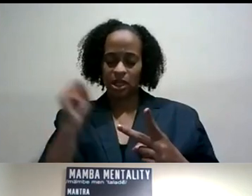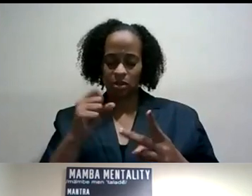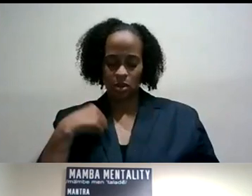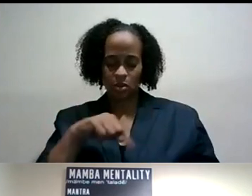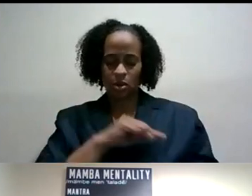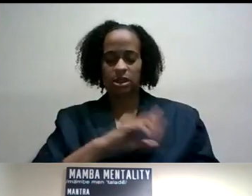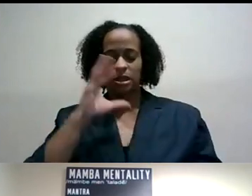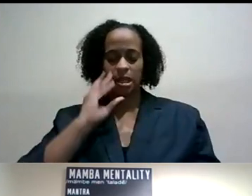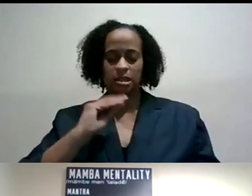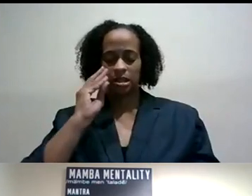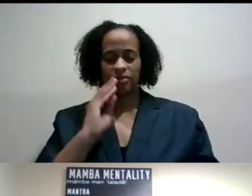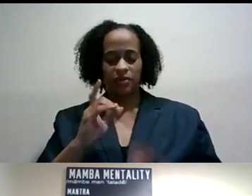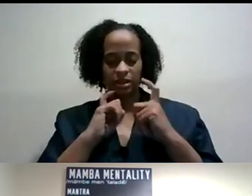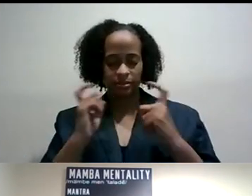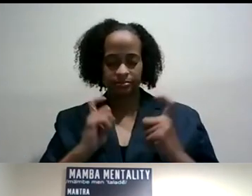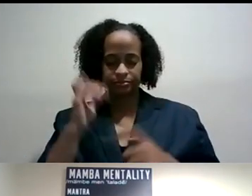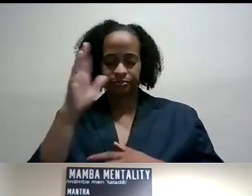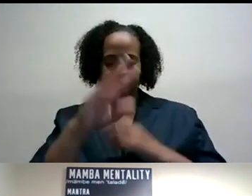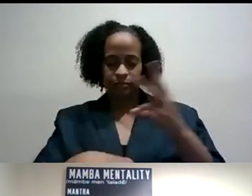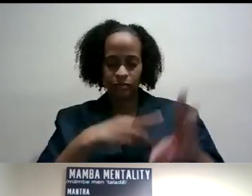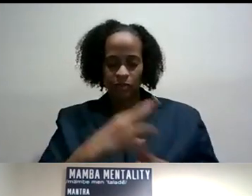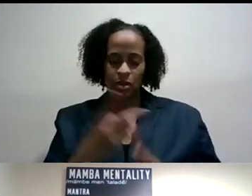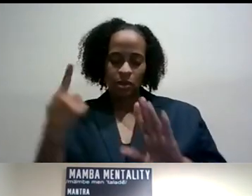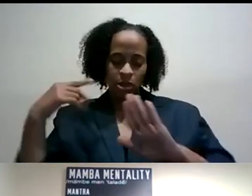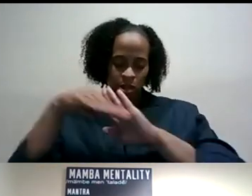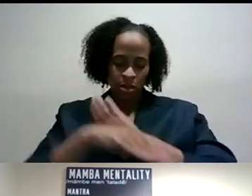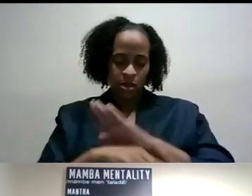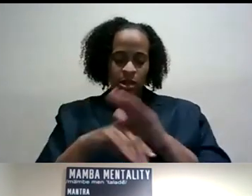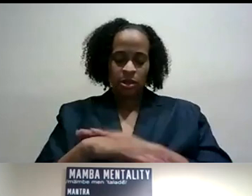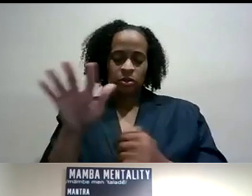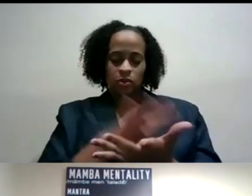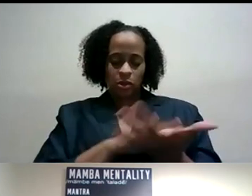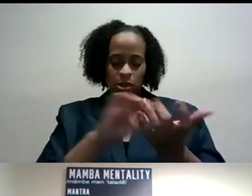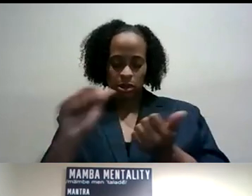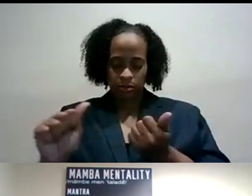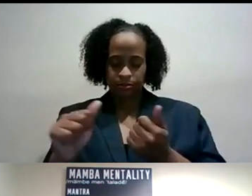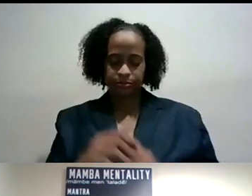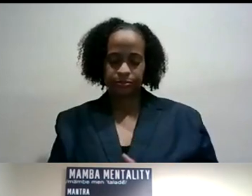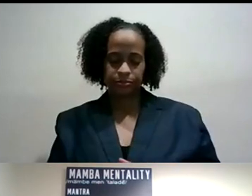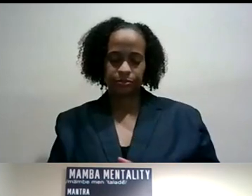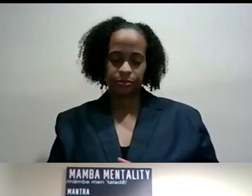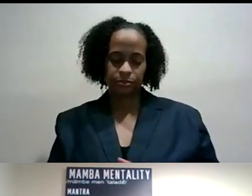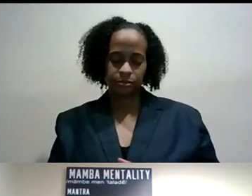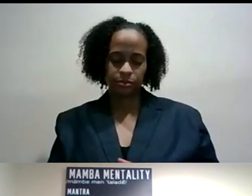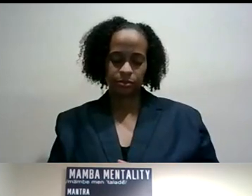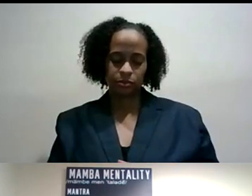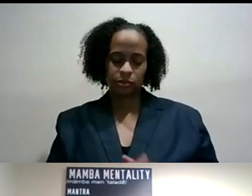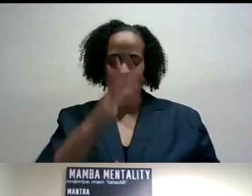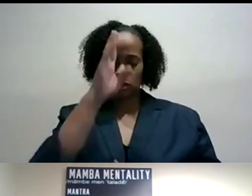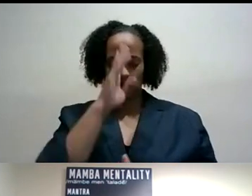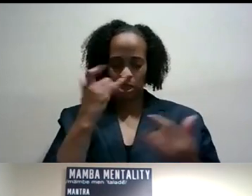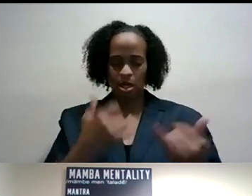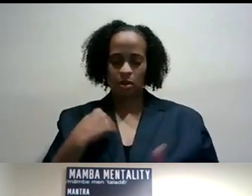of the sinfulness of this world, only going downward into destruction. So, great God, right now we ask that